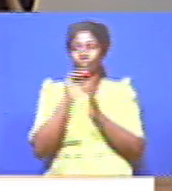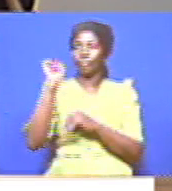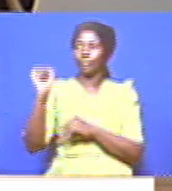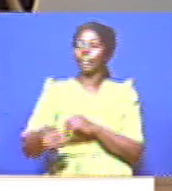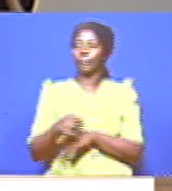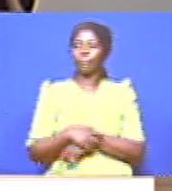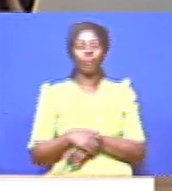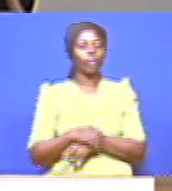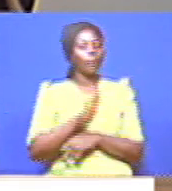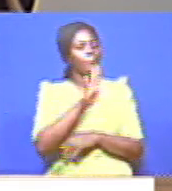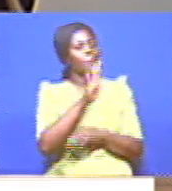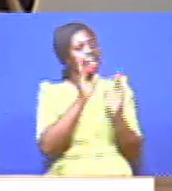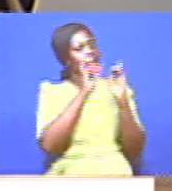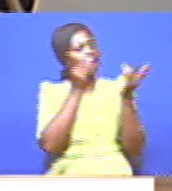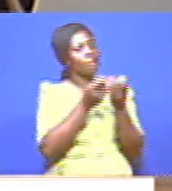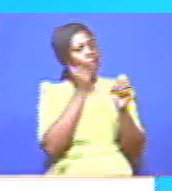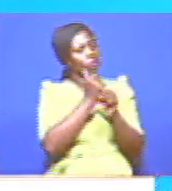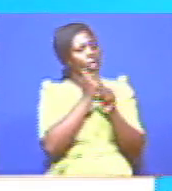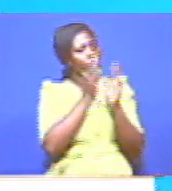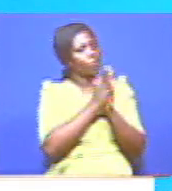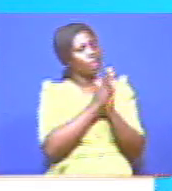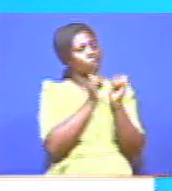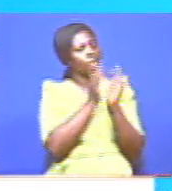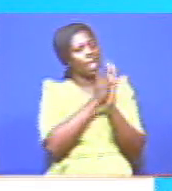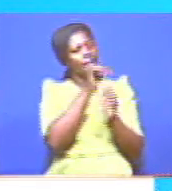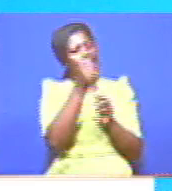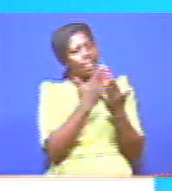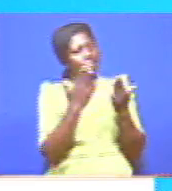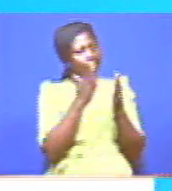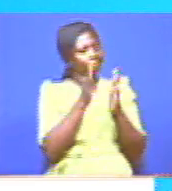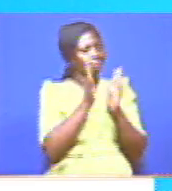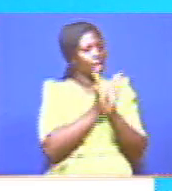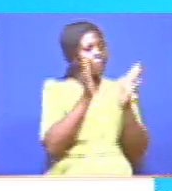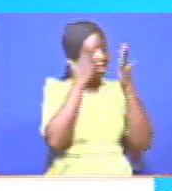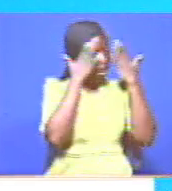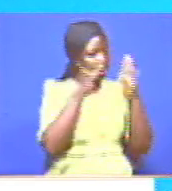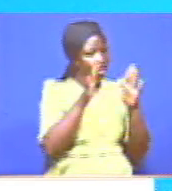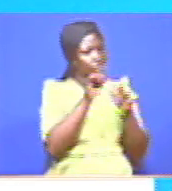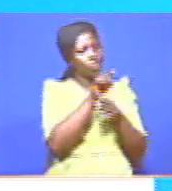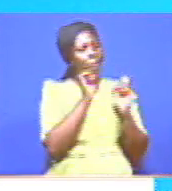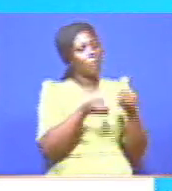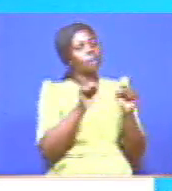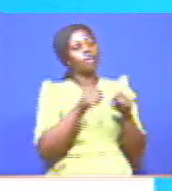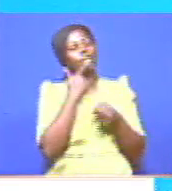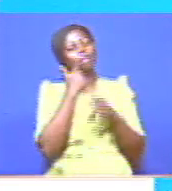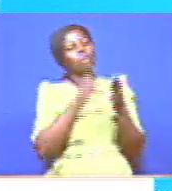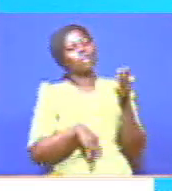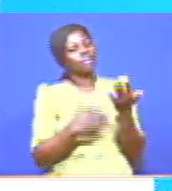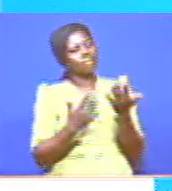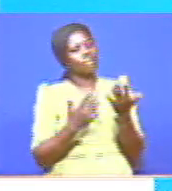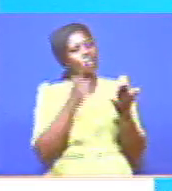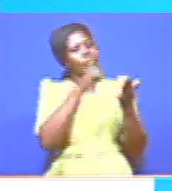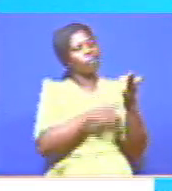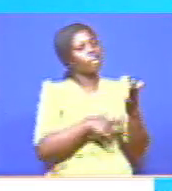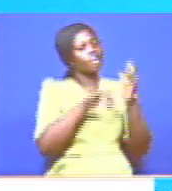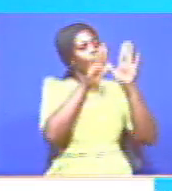your docket deals with, among other things, public awareness and What would you say is the significance of this